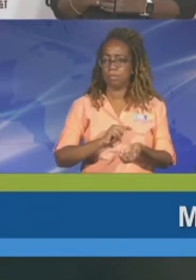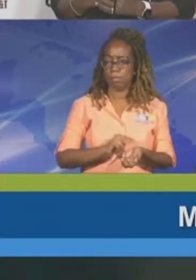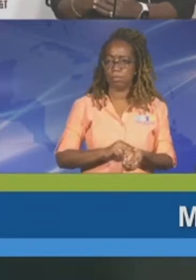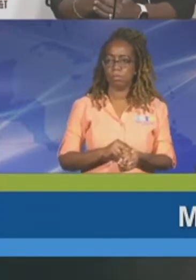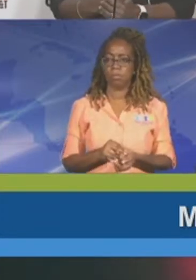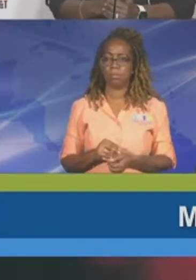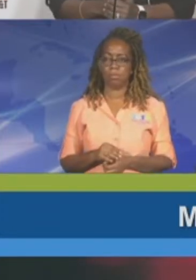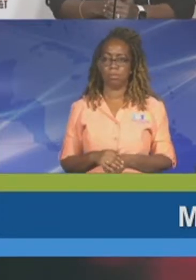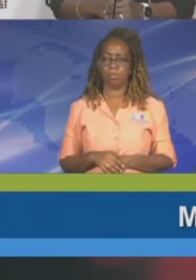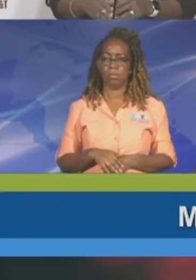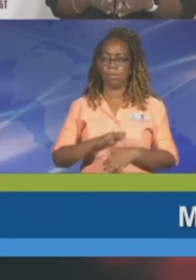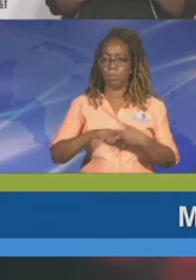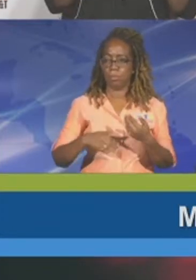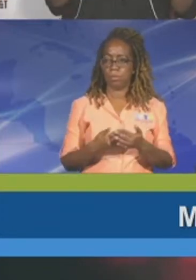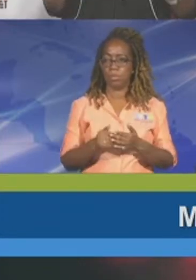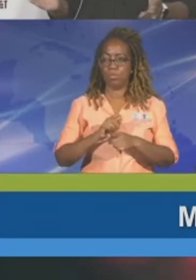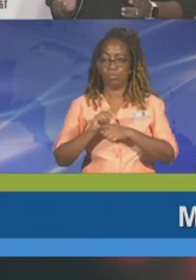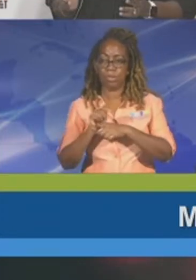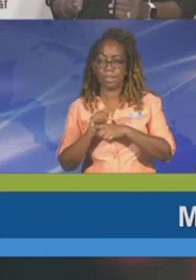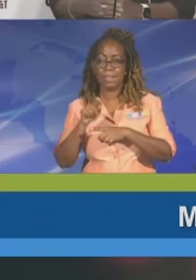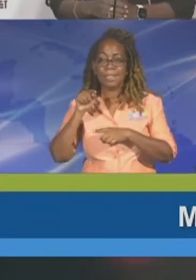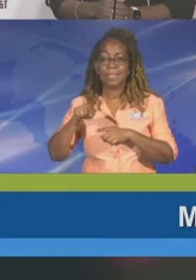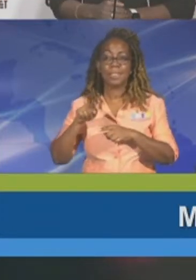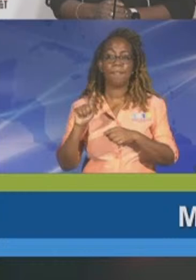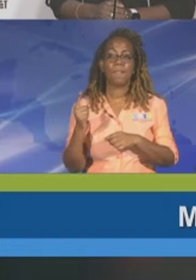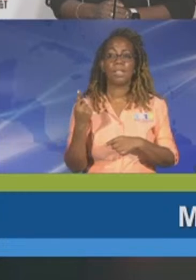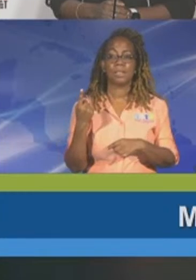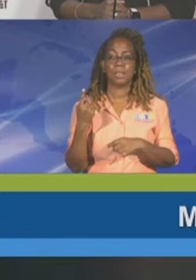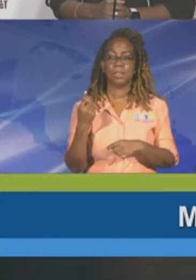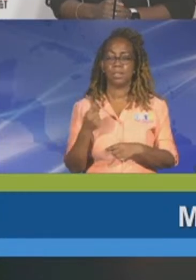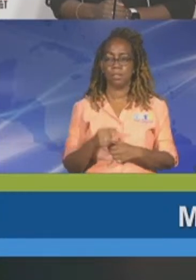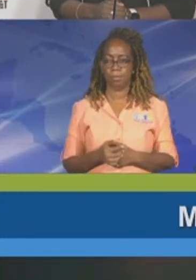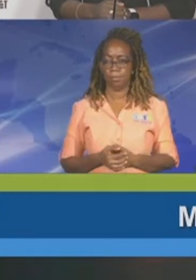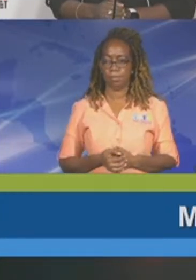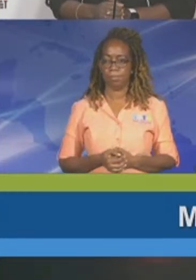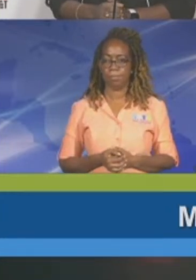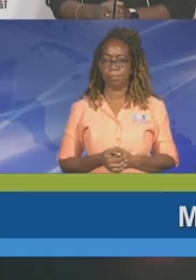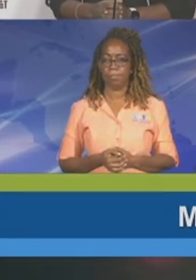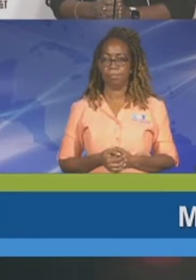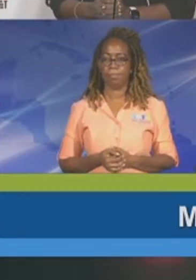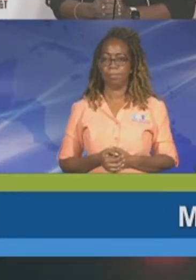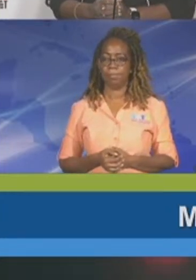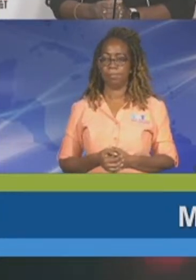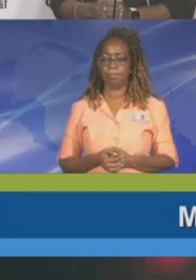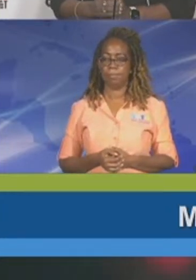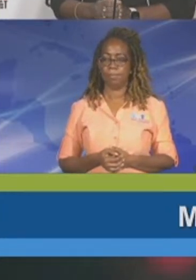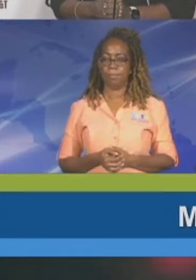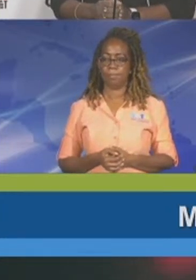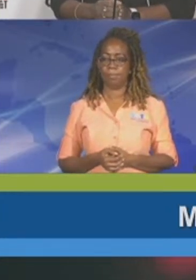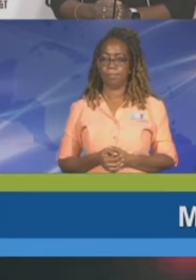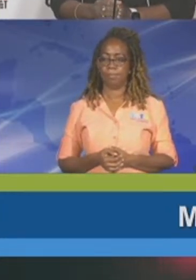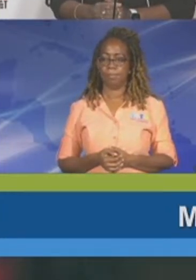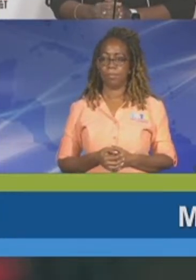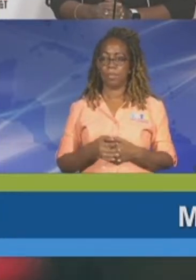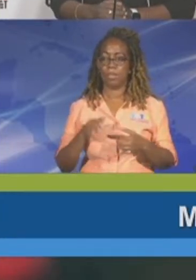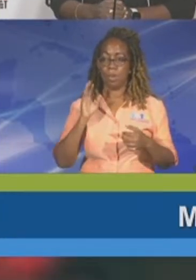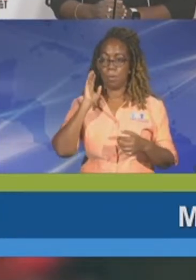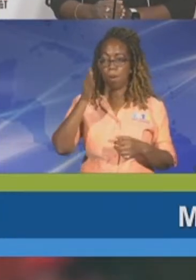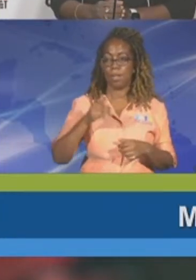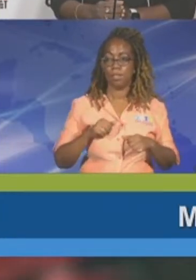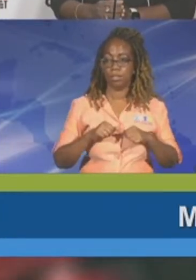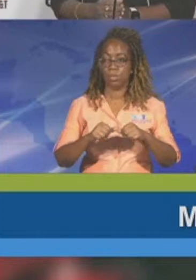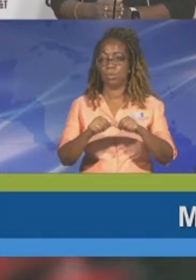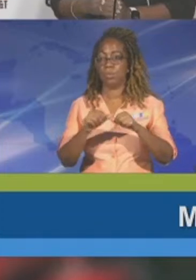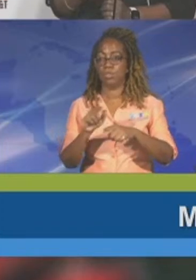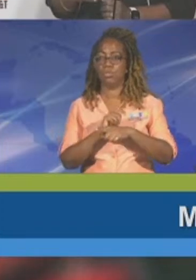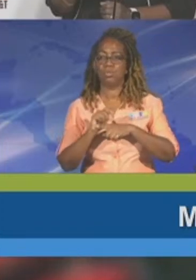rooms, and other healthcare workers across that spectrum. So we intend to continue that training. In fact,